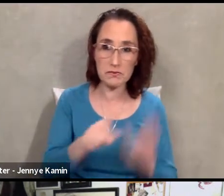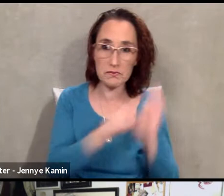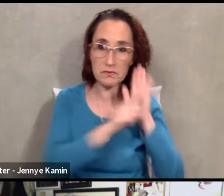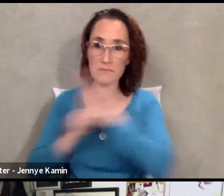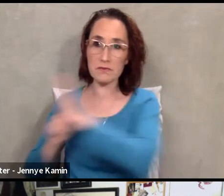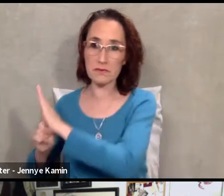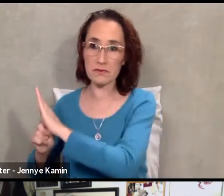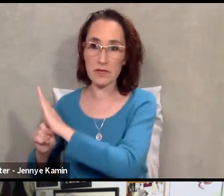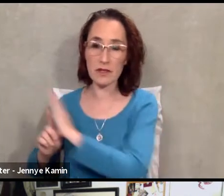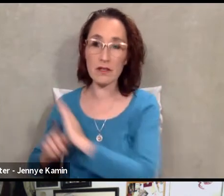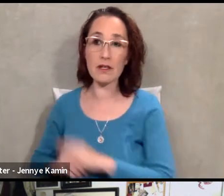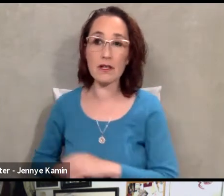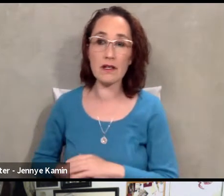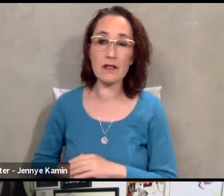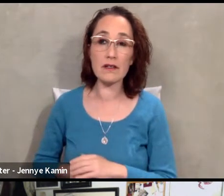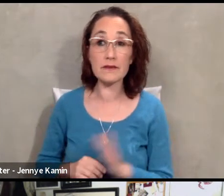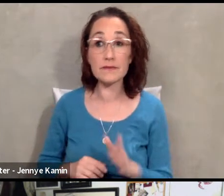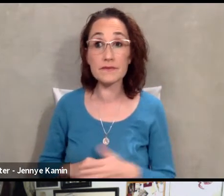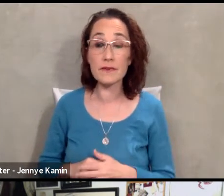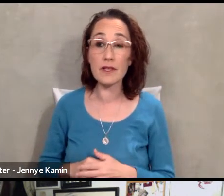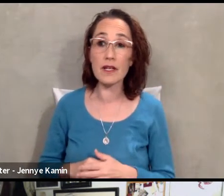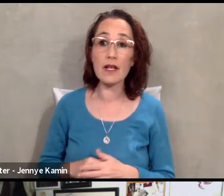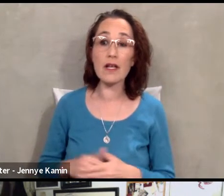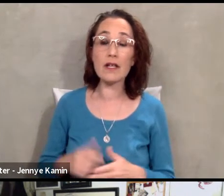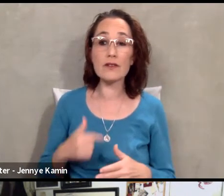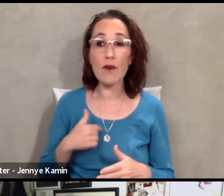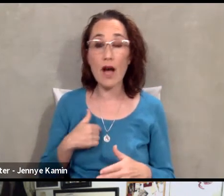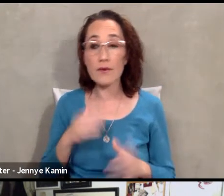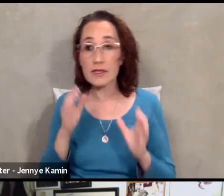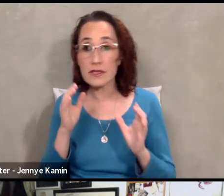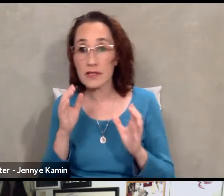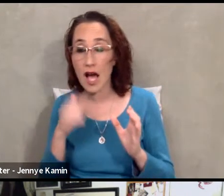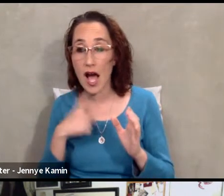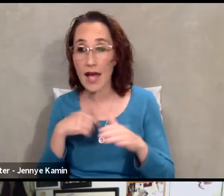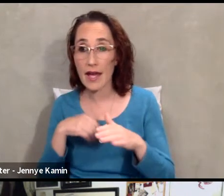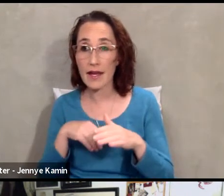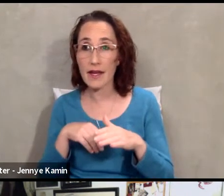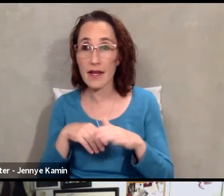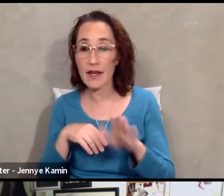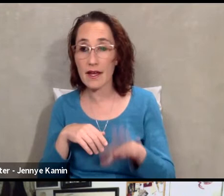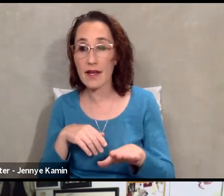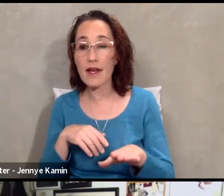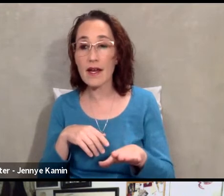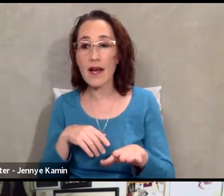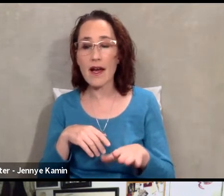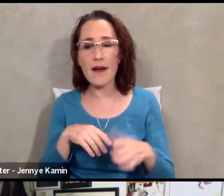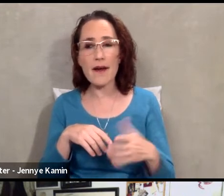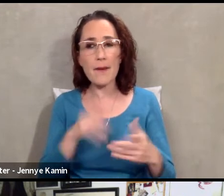went into places that I at least had never seen before, people with impairments, people